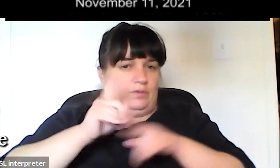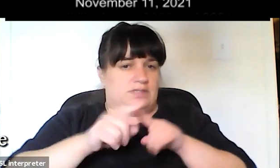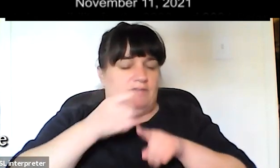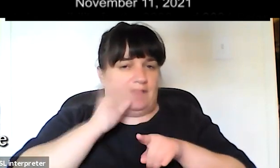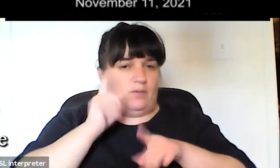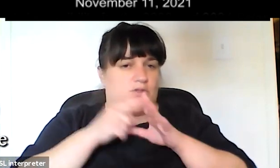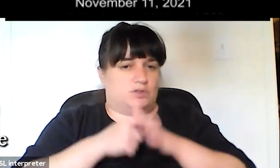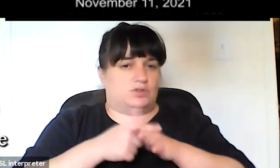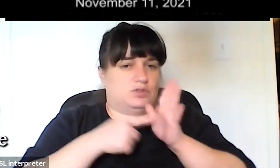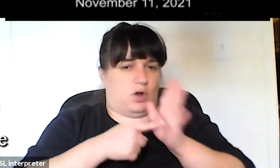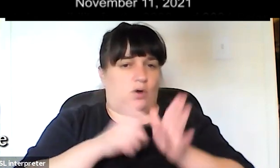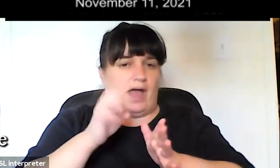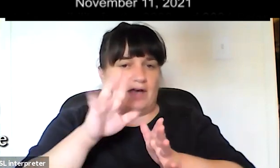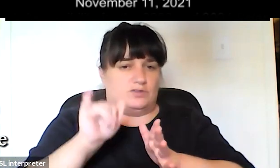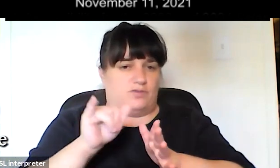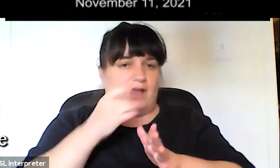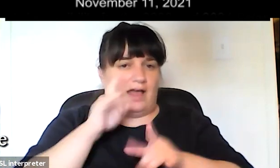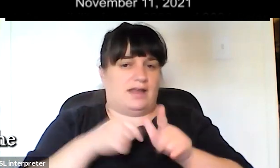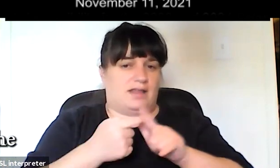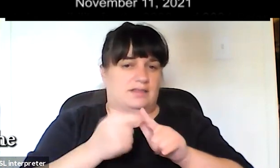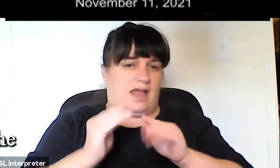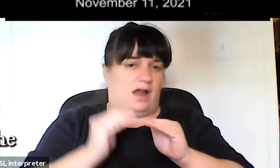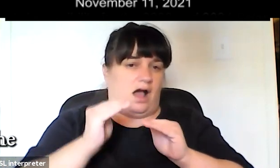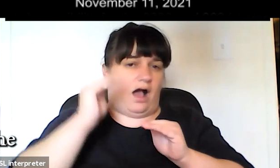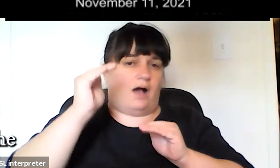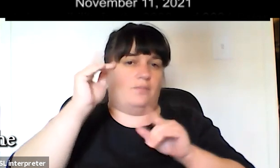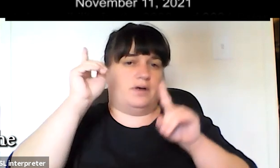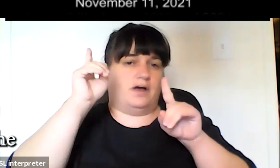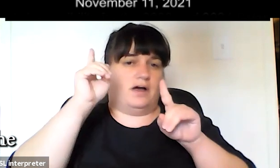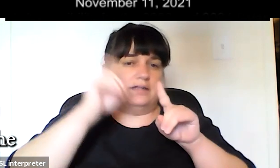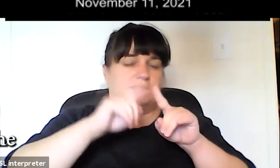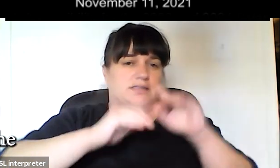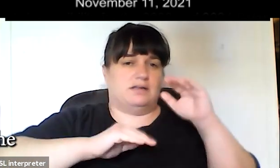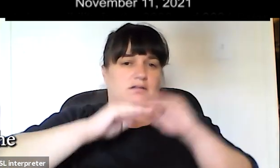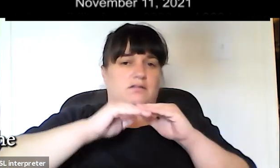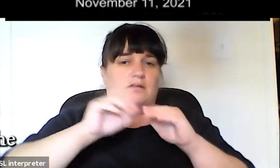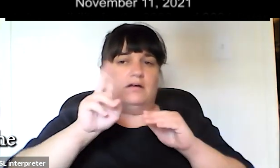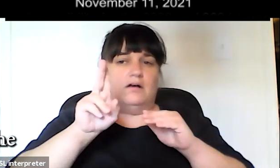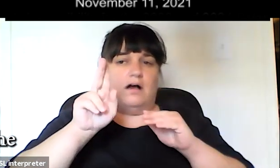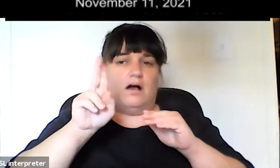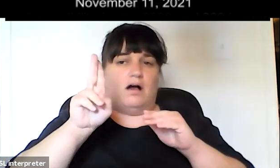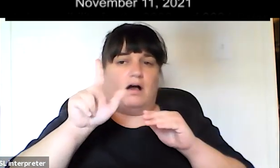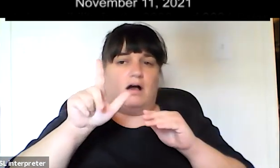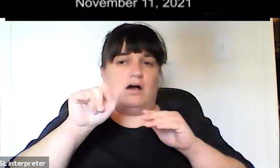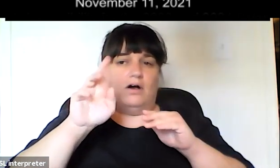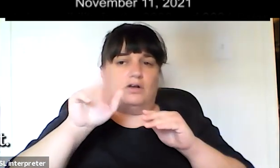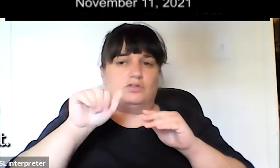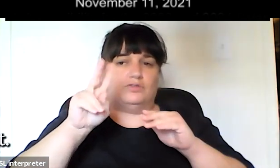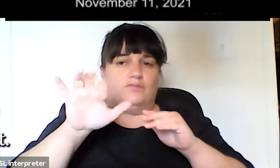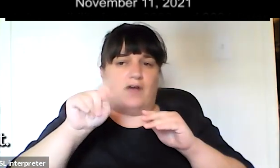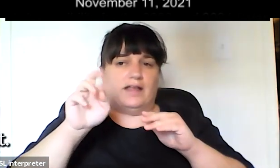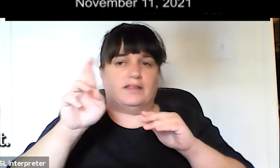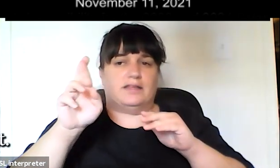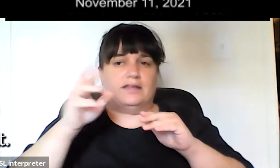with X-ray light, and then I'm going to go up in scale until we get to the ultraviolet light, the